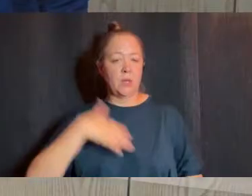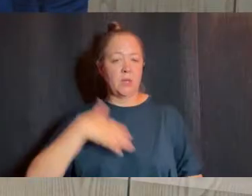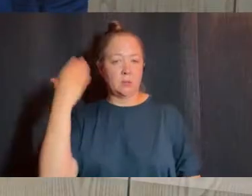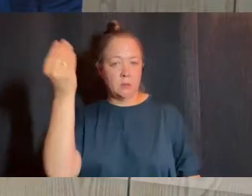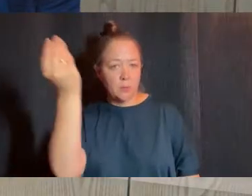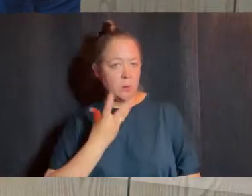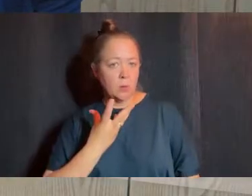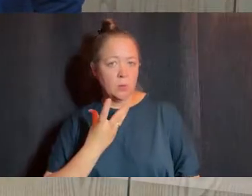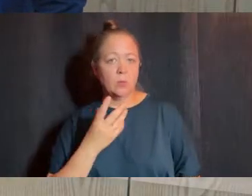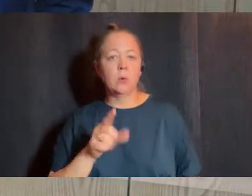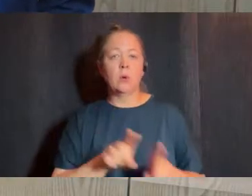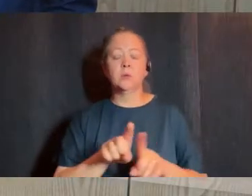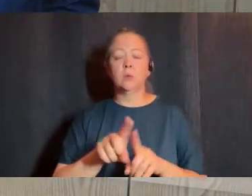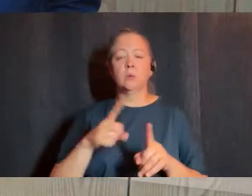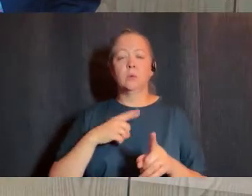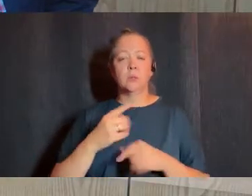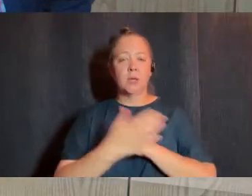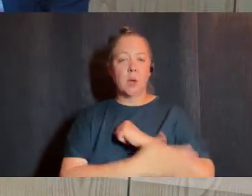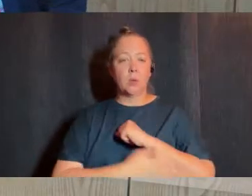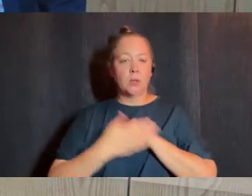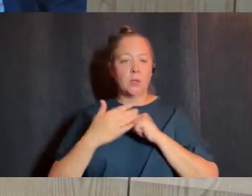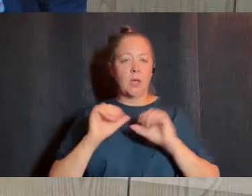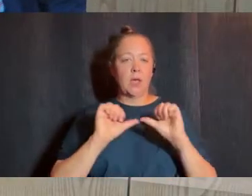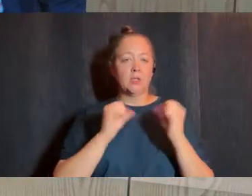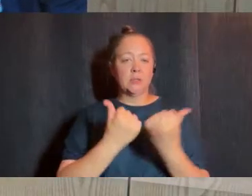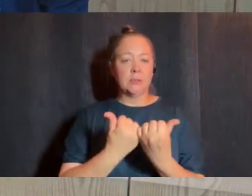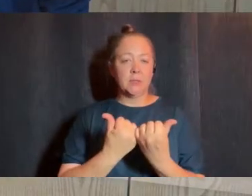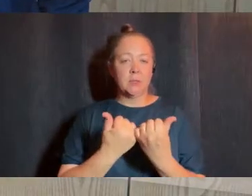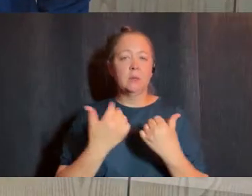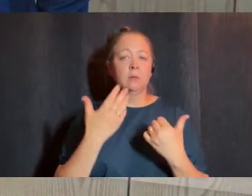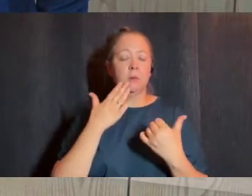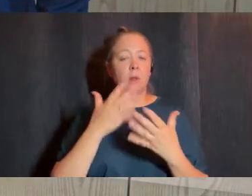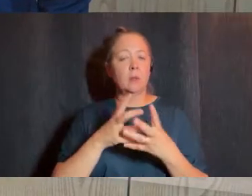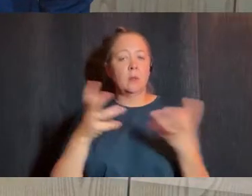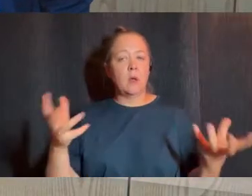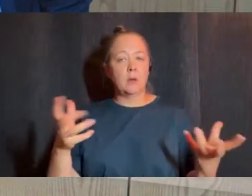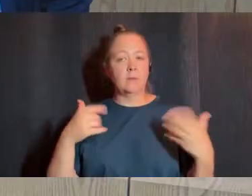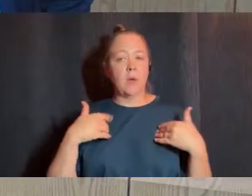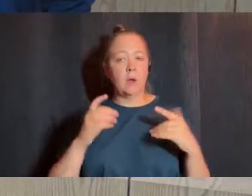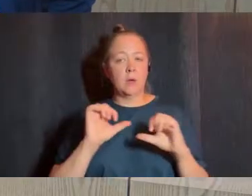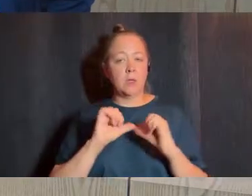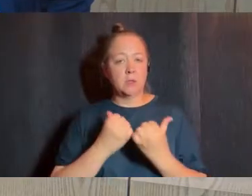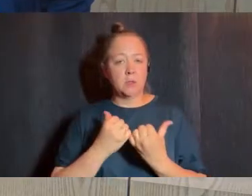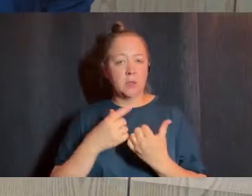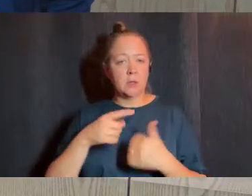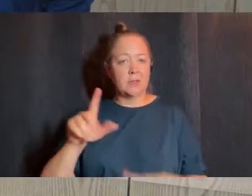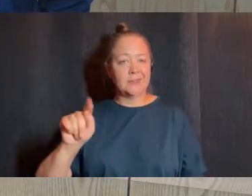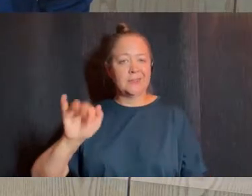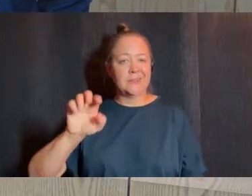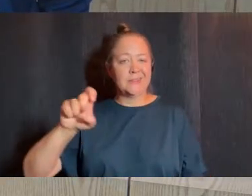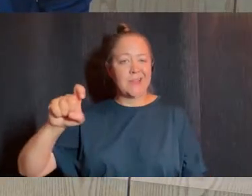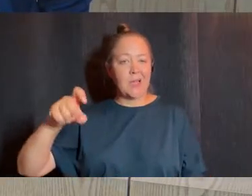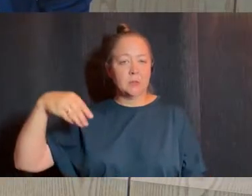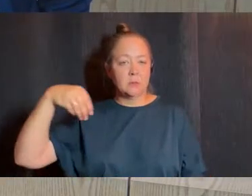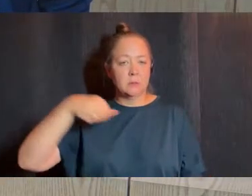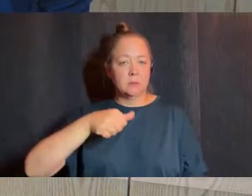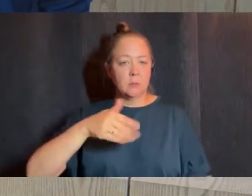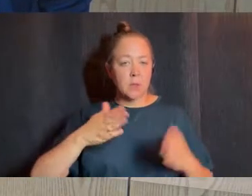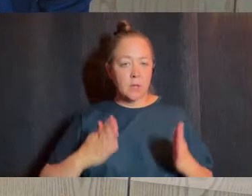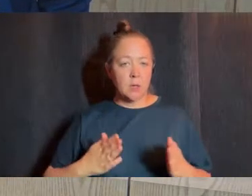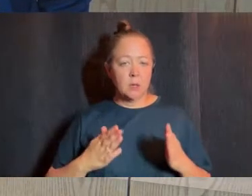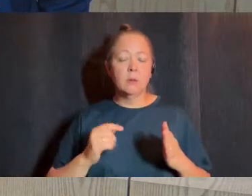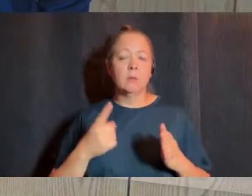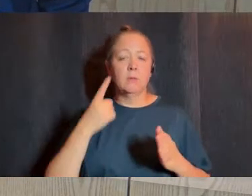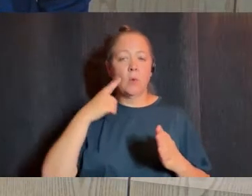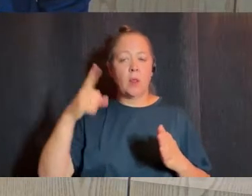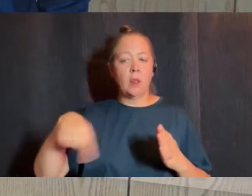county agencies, a lot of the agencies that our tax dollars pay for with ABC names that we don't know about, for them to come and